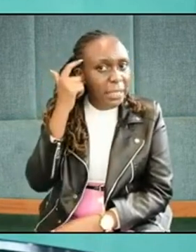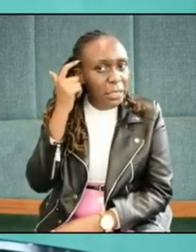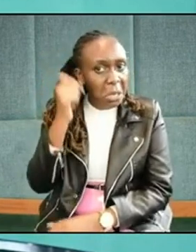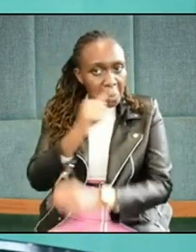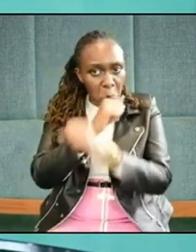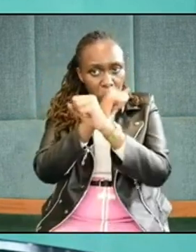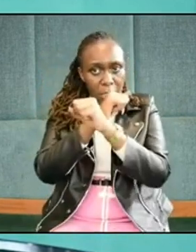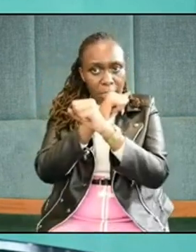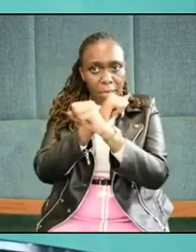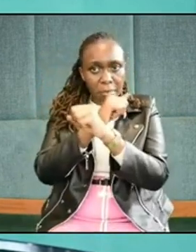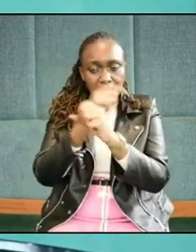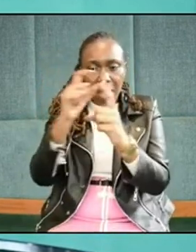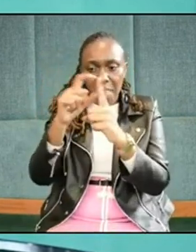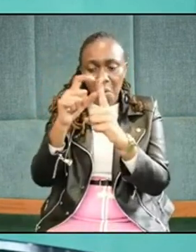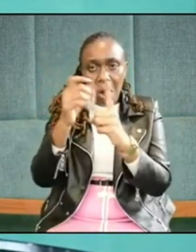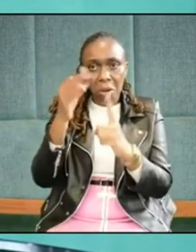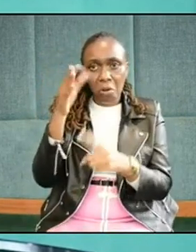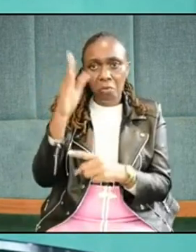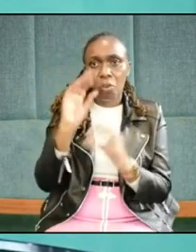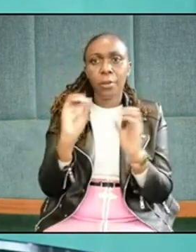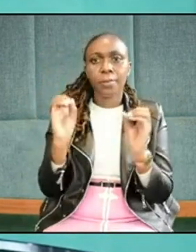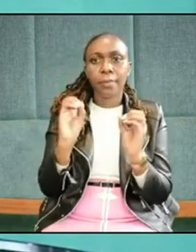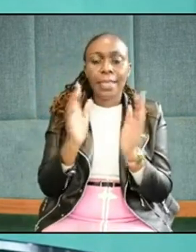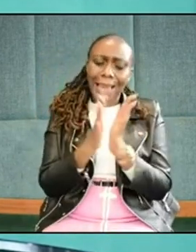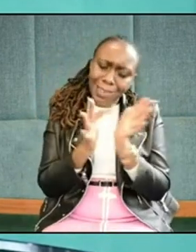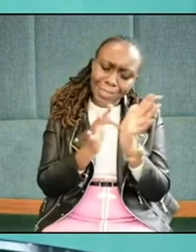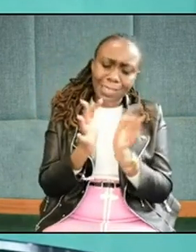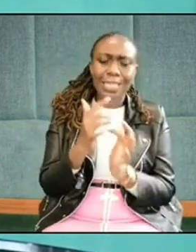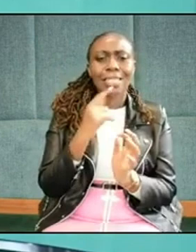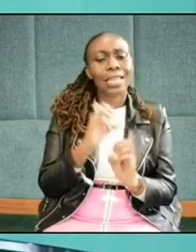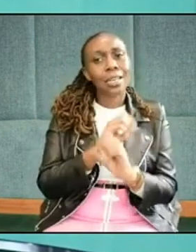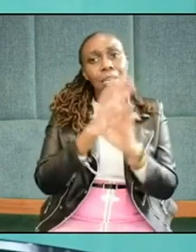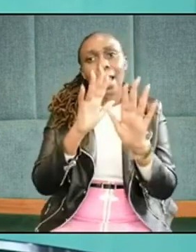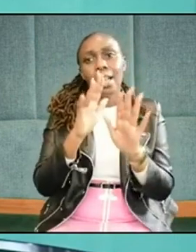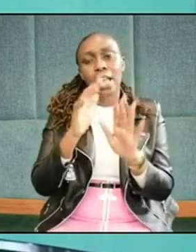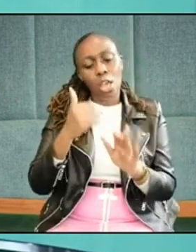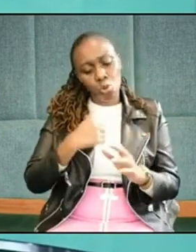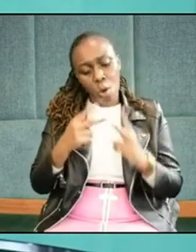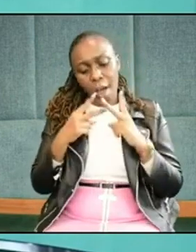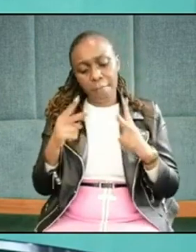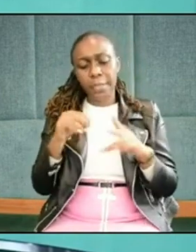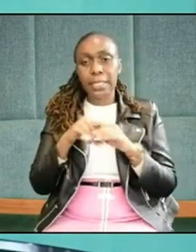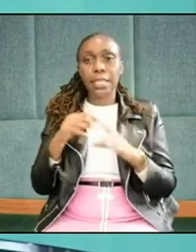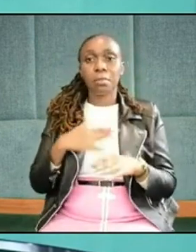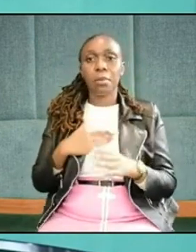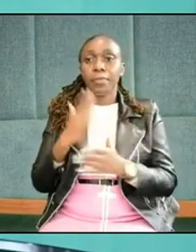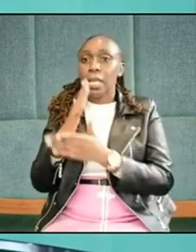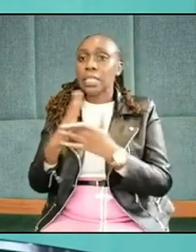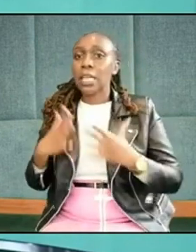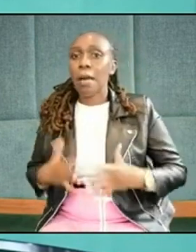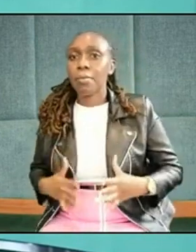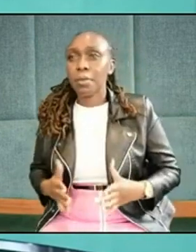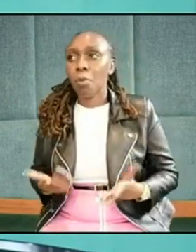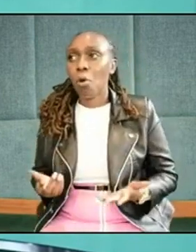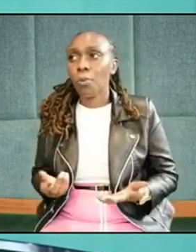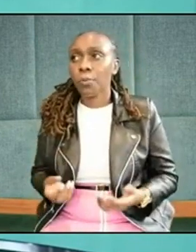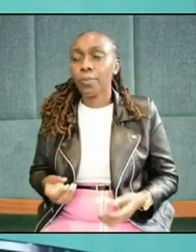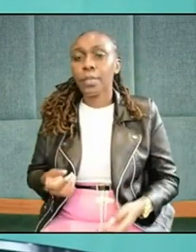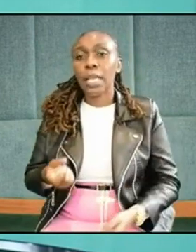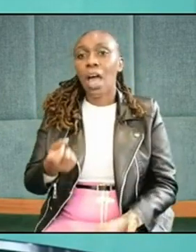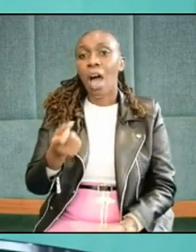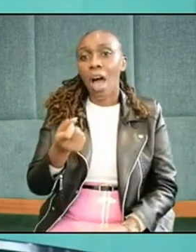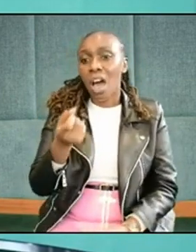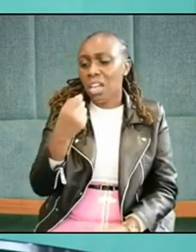word. And Jesus says, in me you have peace. Some today are eating or drinking tablets,